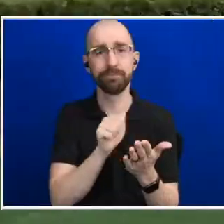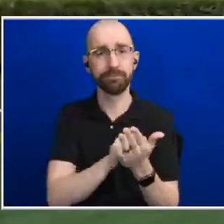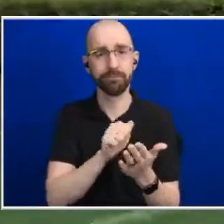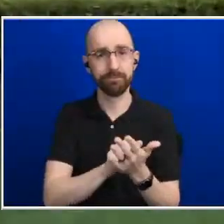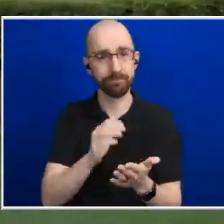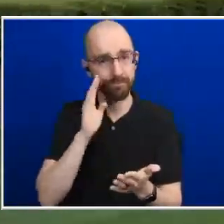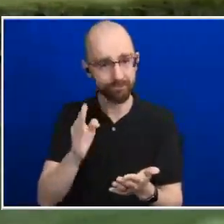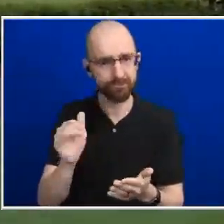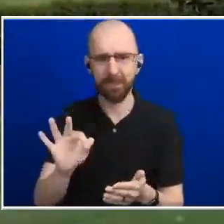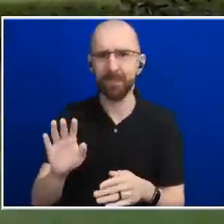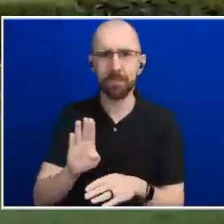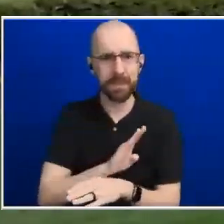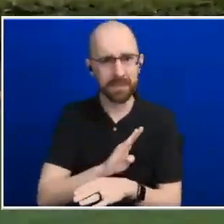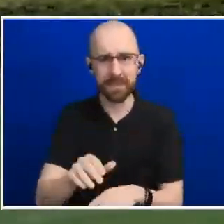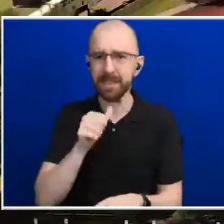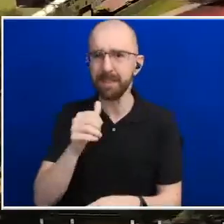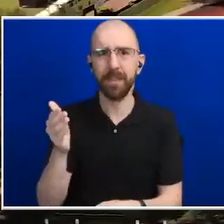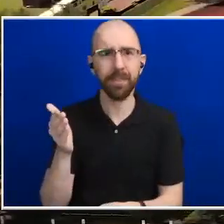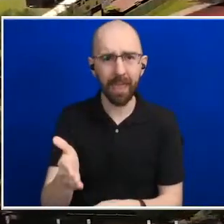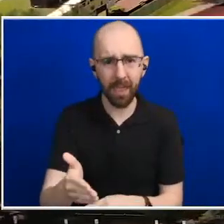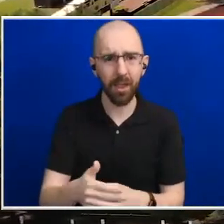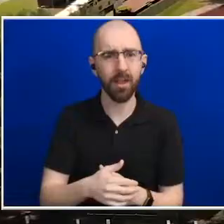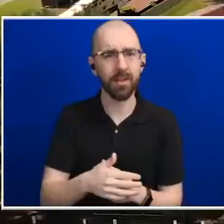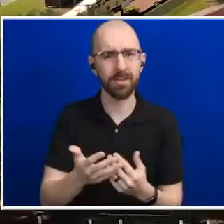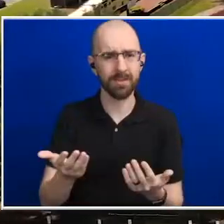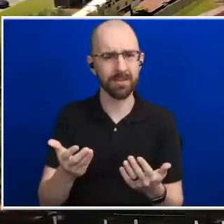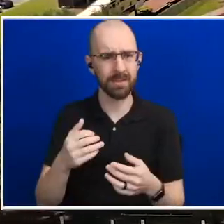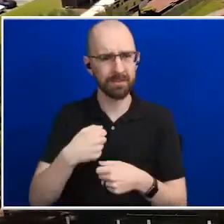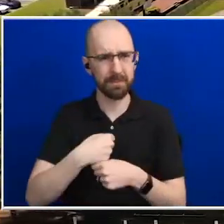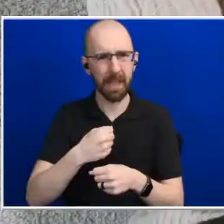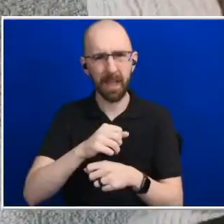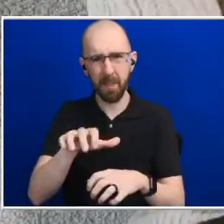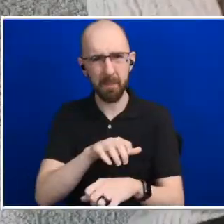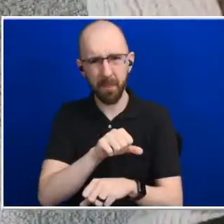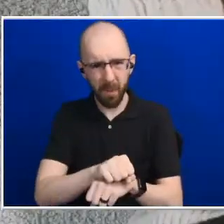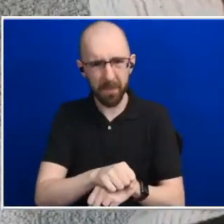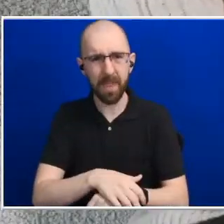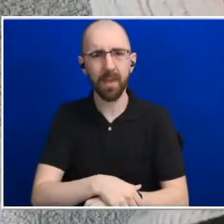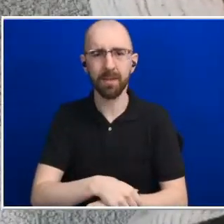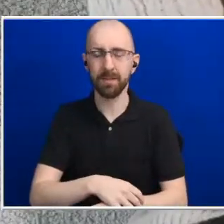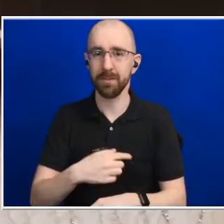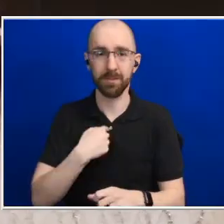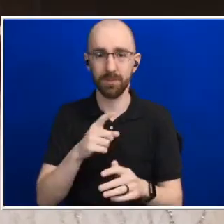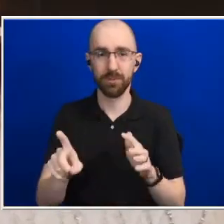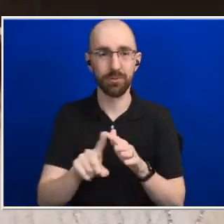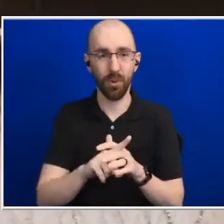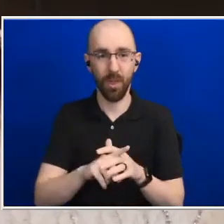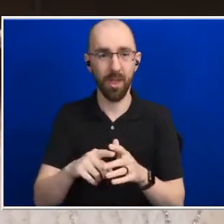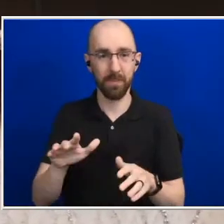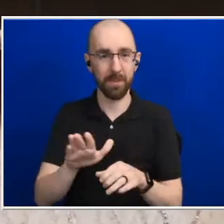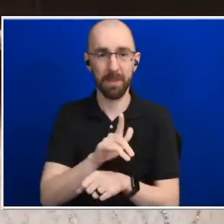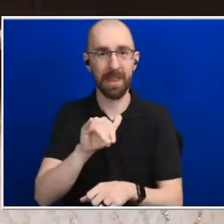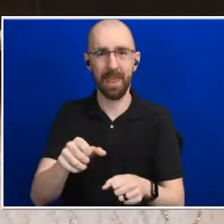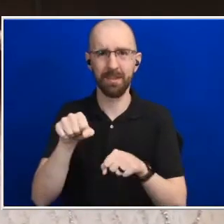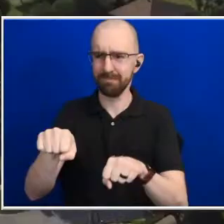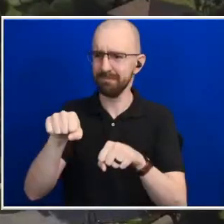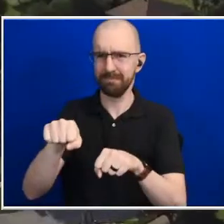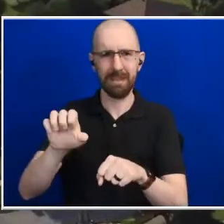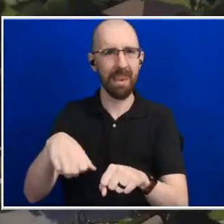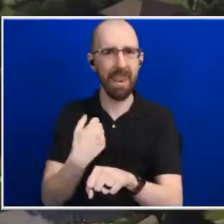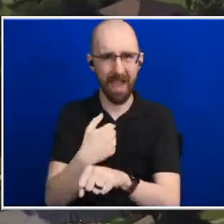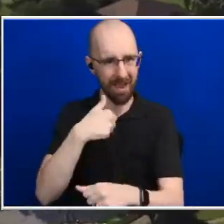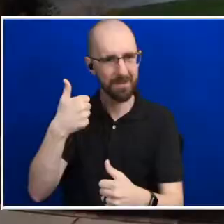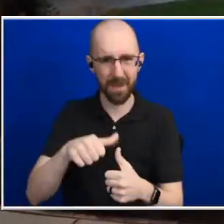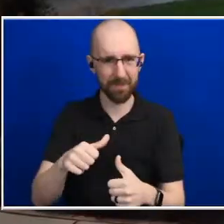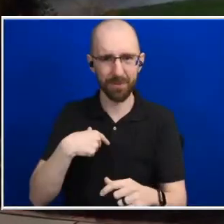what if they're not there? Don't you make an appointment? At one, we showed up and I remember they were completely locked. We weren't getting in.